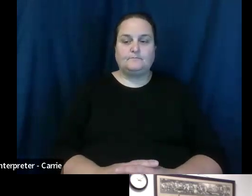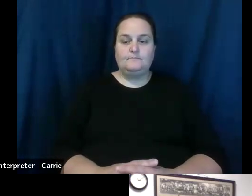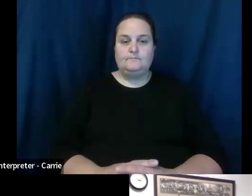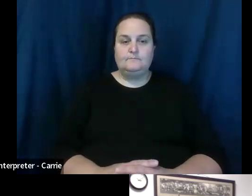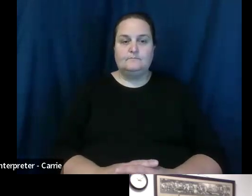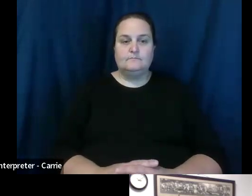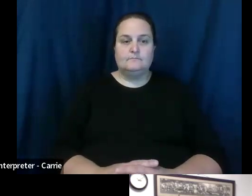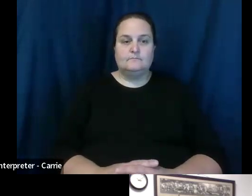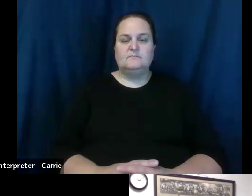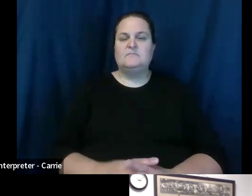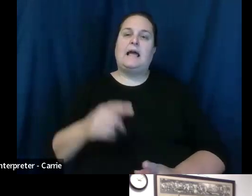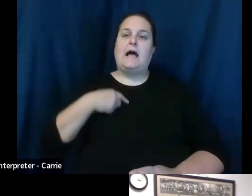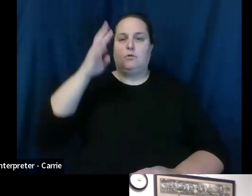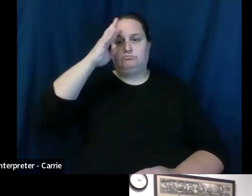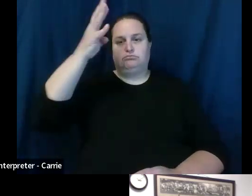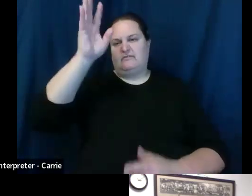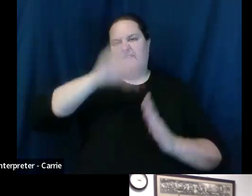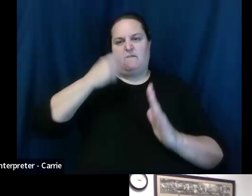I will go ahead and fill them out for myself as well.